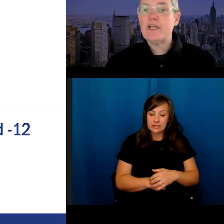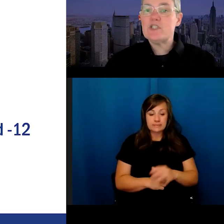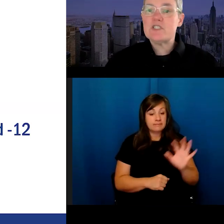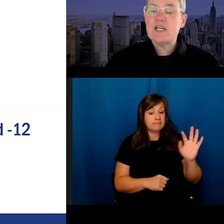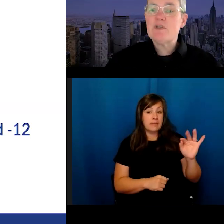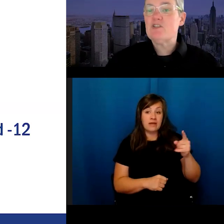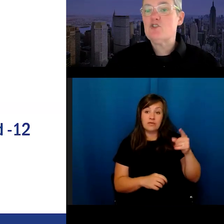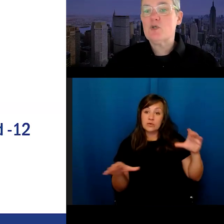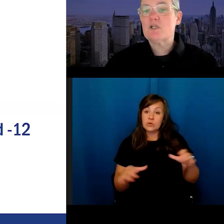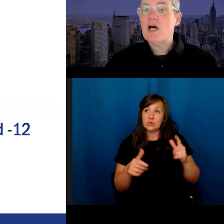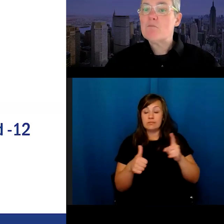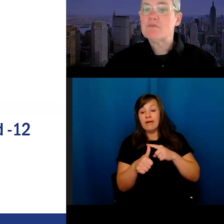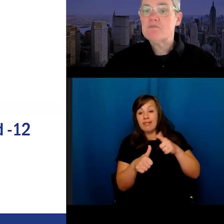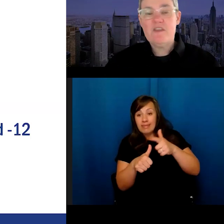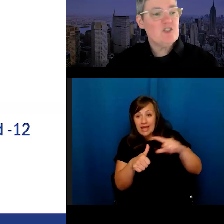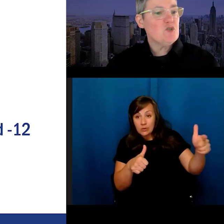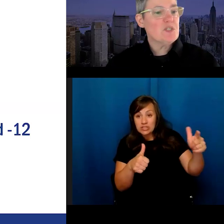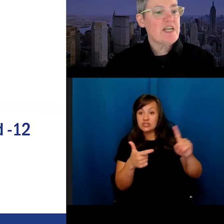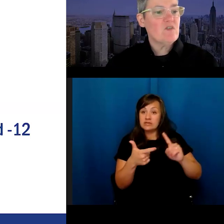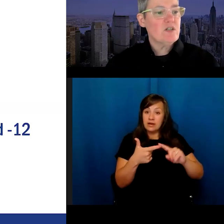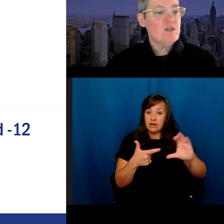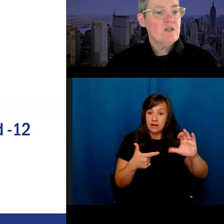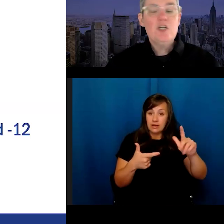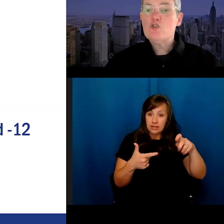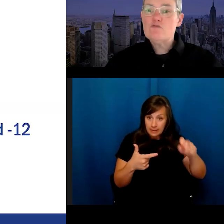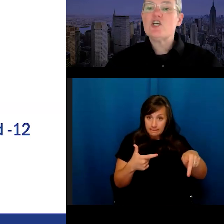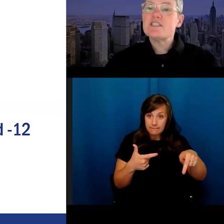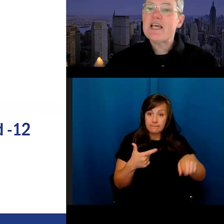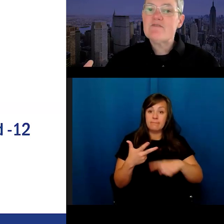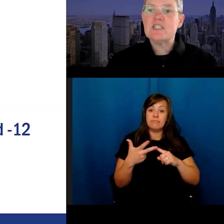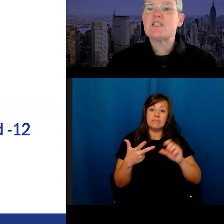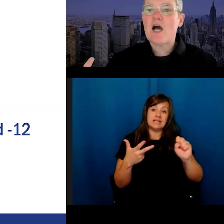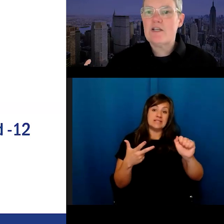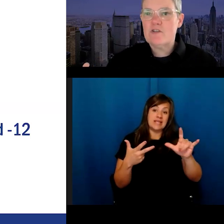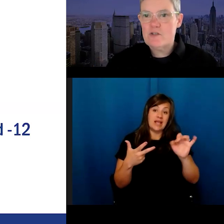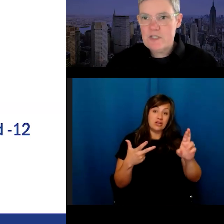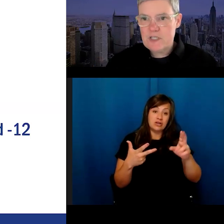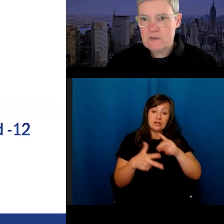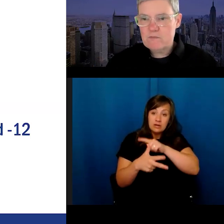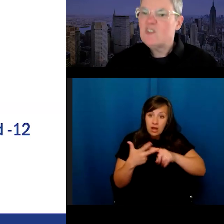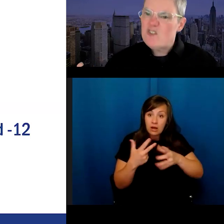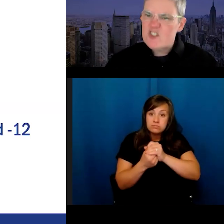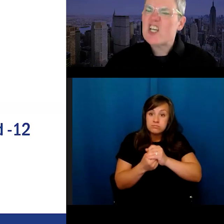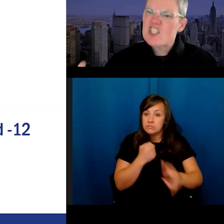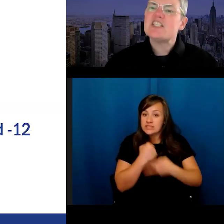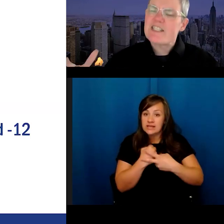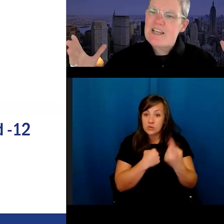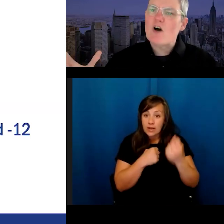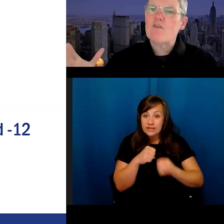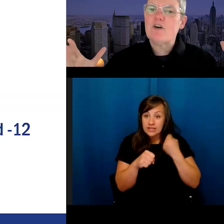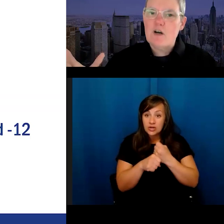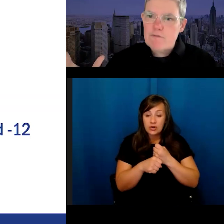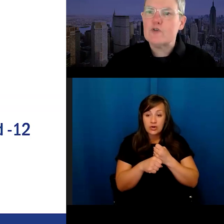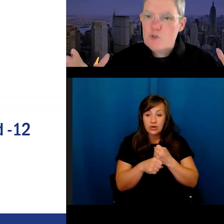do a language exam and then you do a CLEP and then you do a Sailor, you've just saved an entire year. You've just